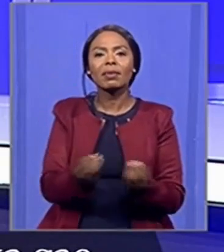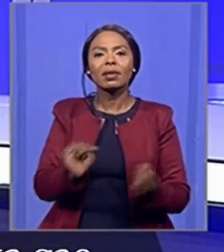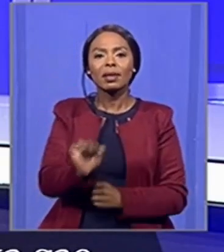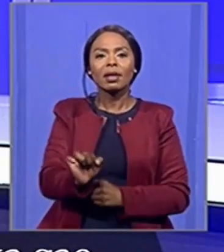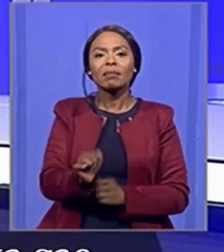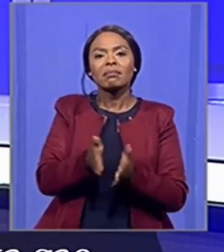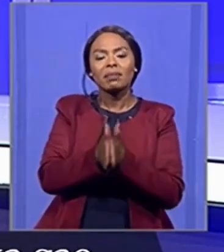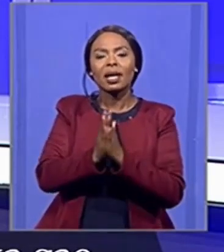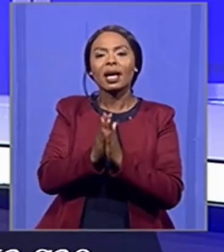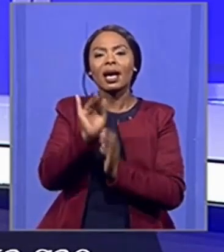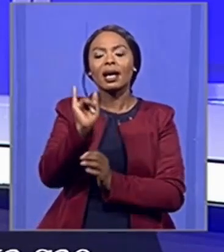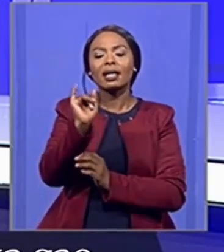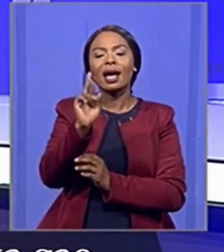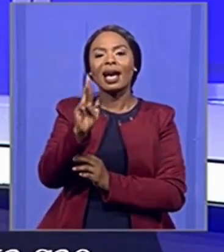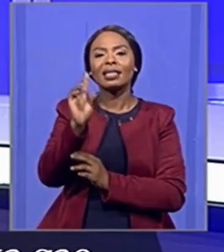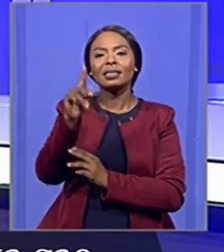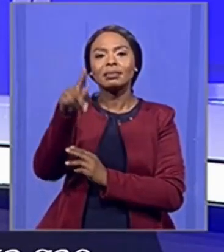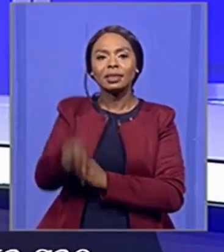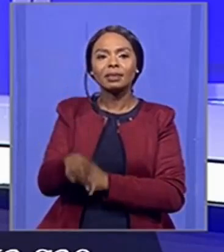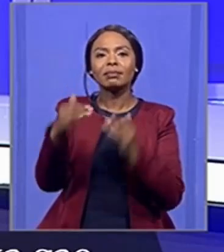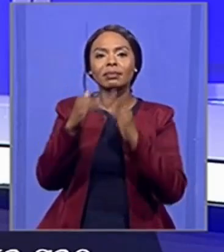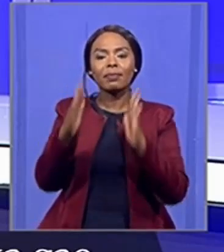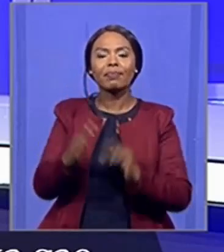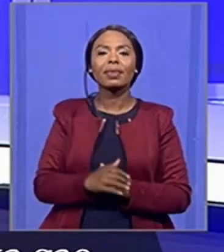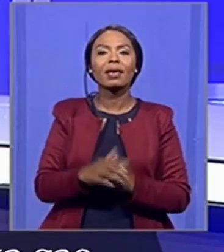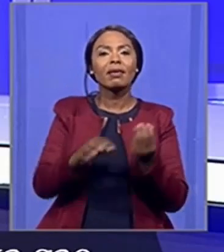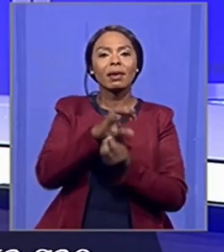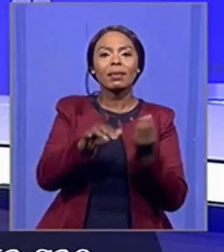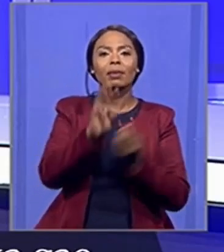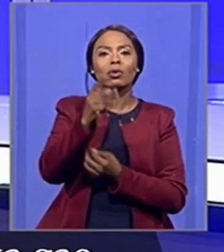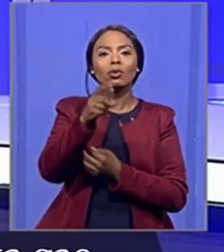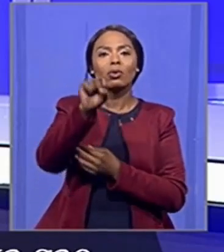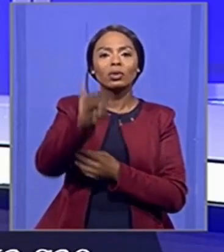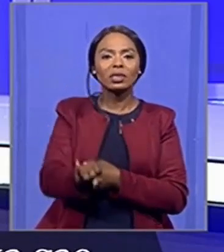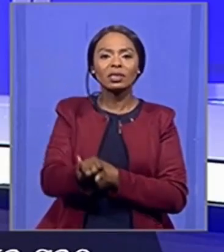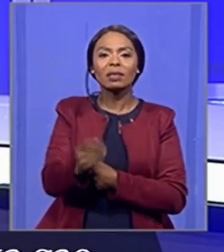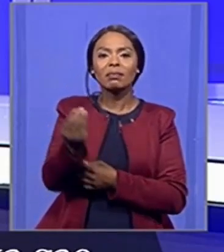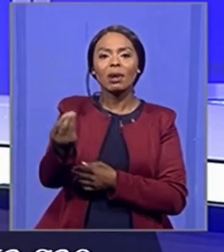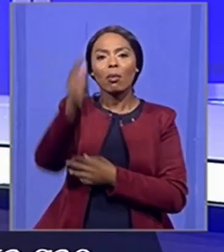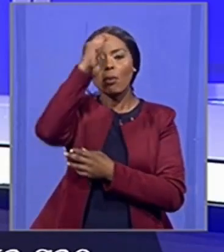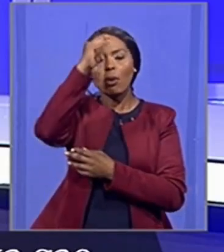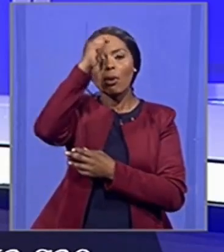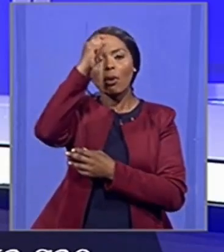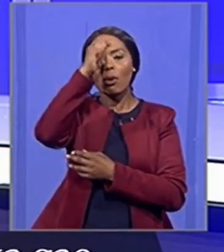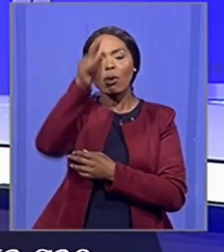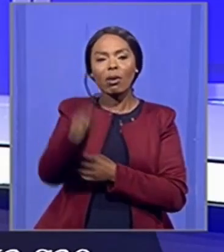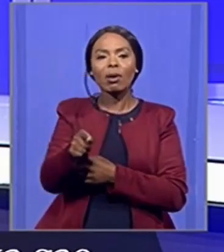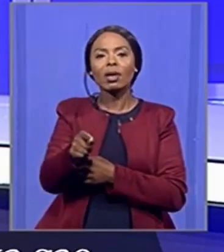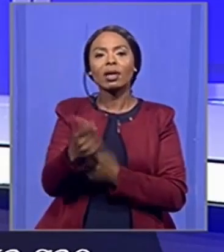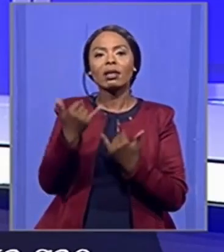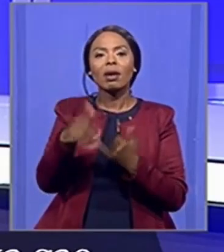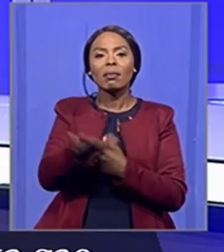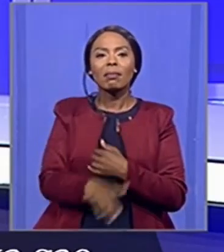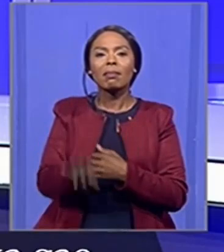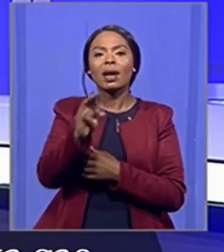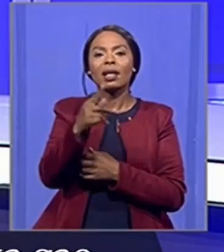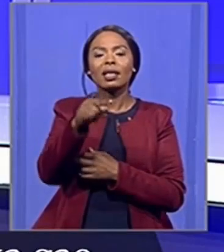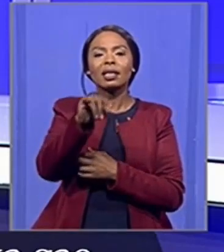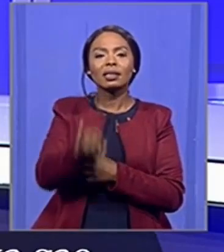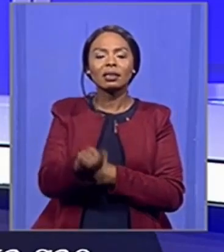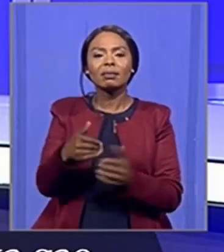wa RDP. Lapa la ga Motloutse le eteletšwe pele ke mošimane wa Mahlalagading yo a bego